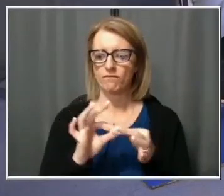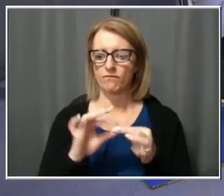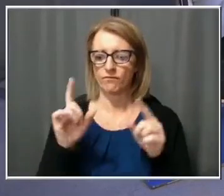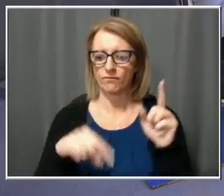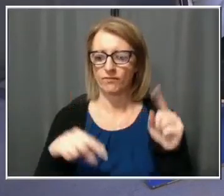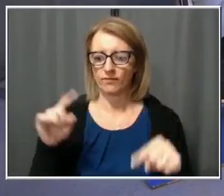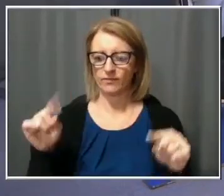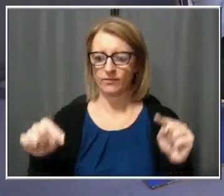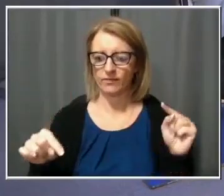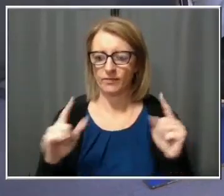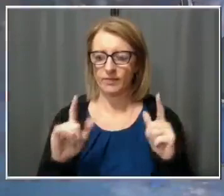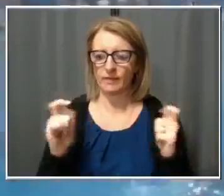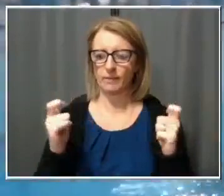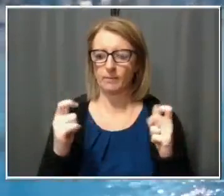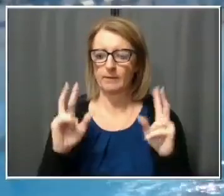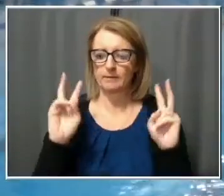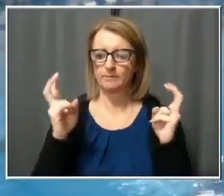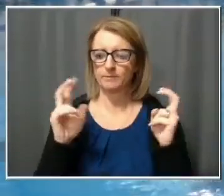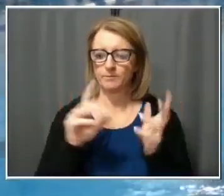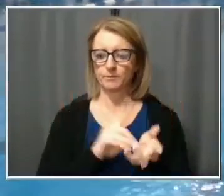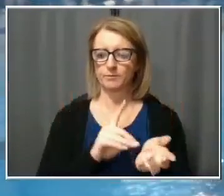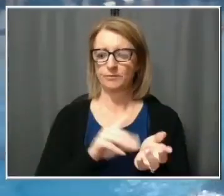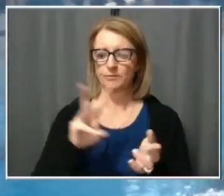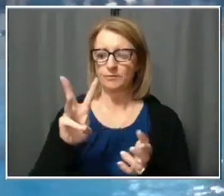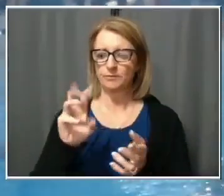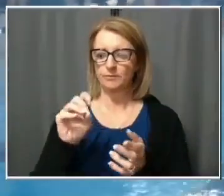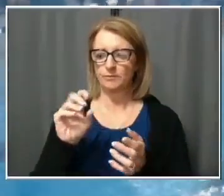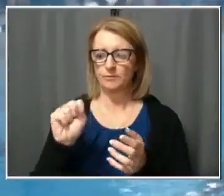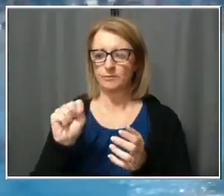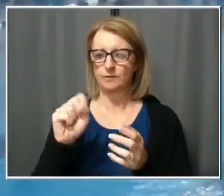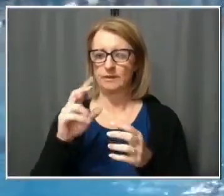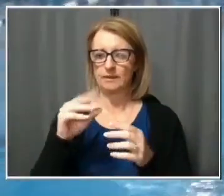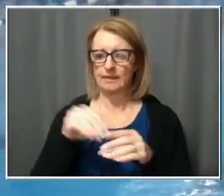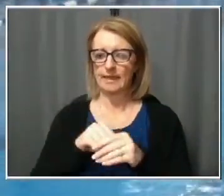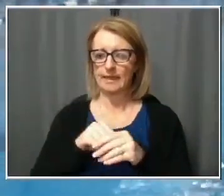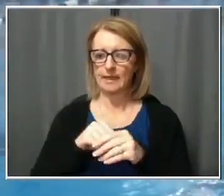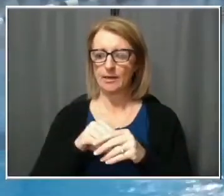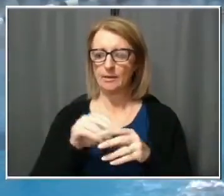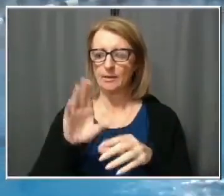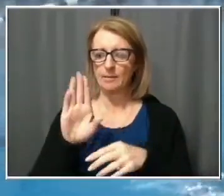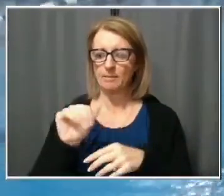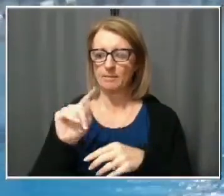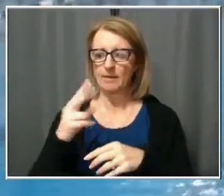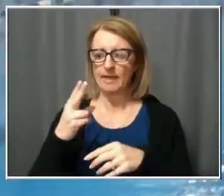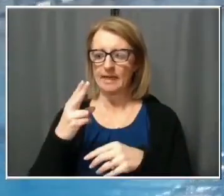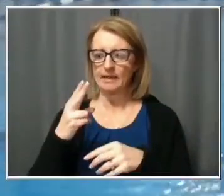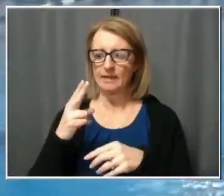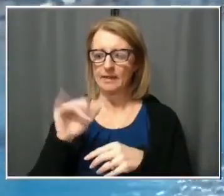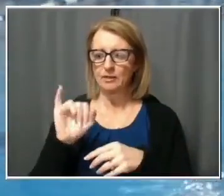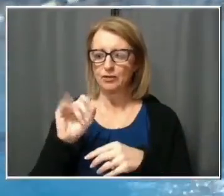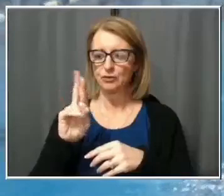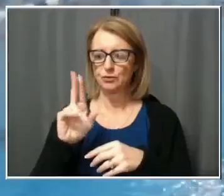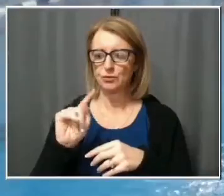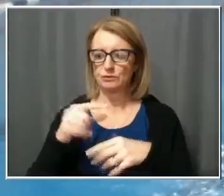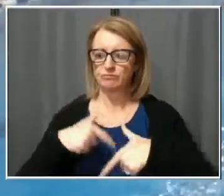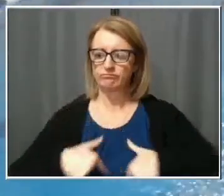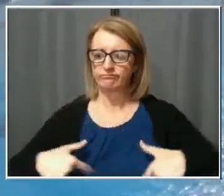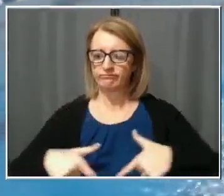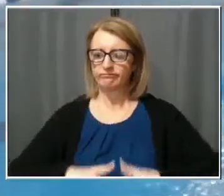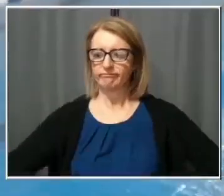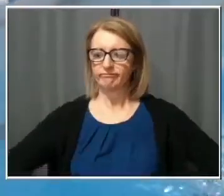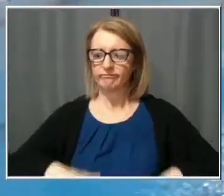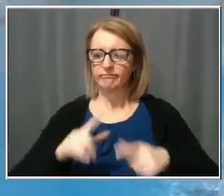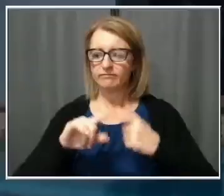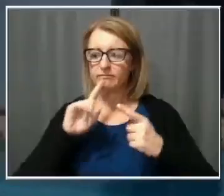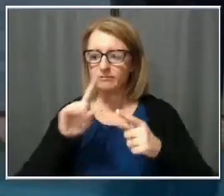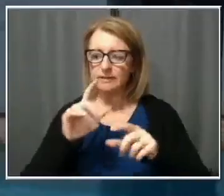of the big topics that Dr. Woods is talking about is, you're right, getting in a bathing suit. That's certainly not, I don't know about you, but that's not my favorite thing to do. And like you said, being